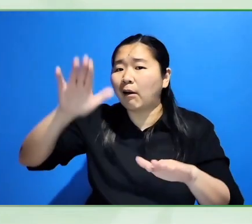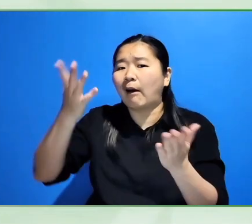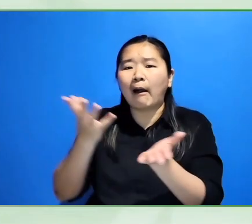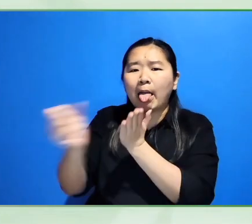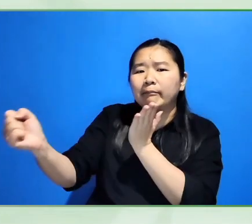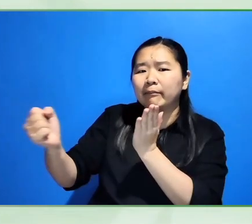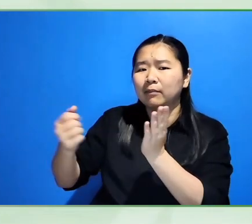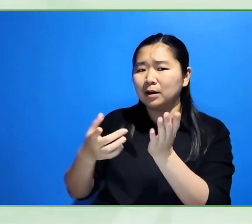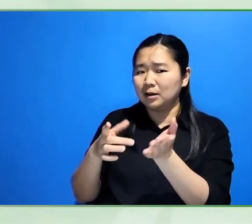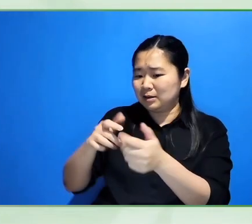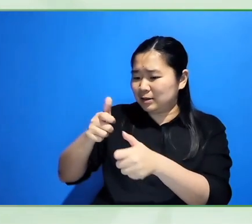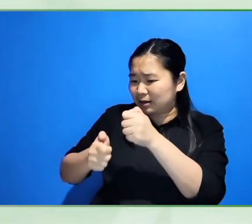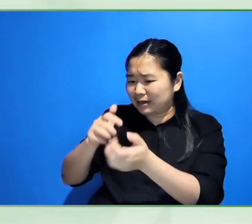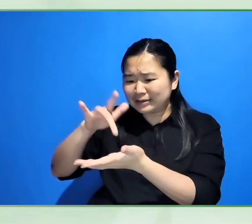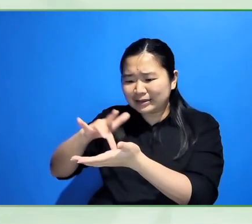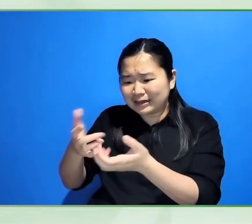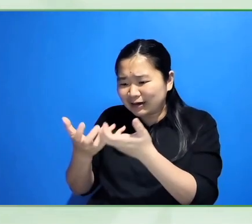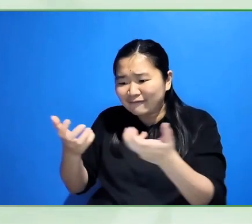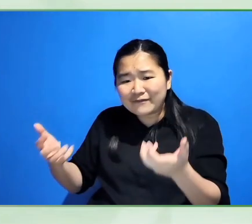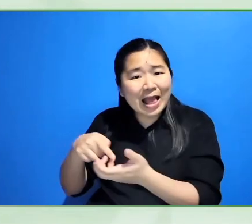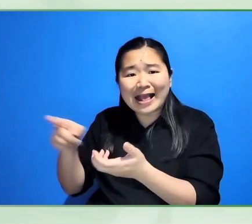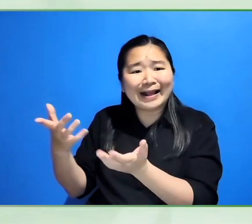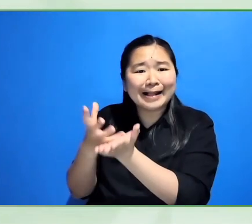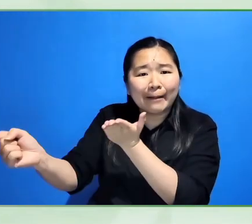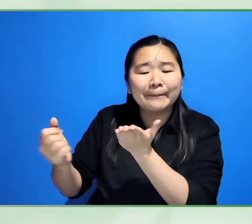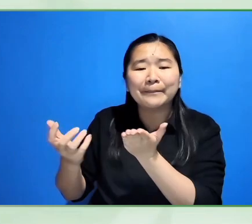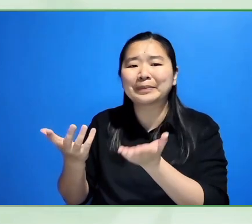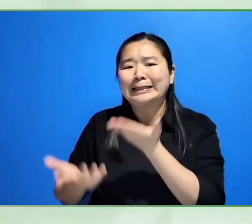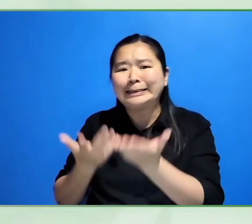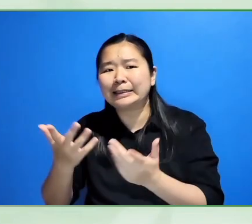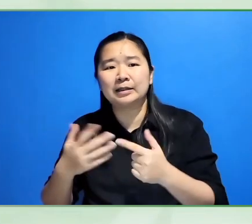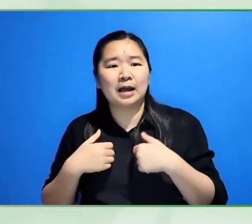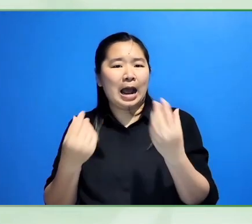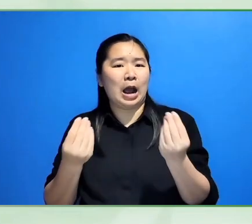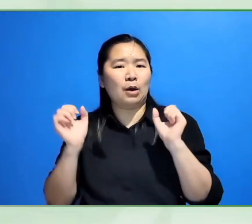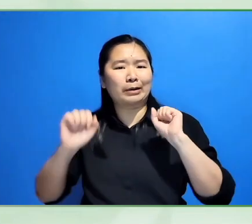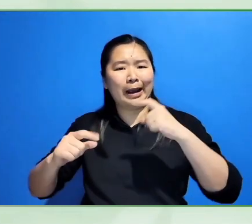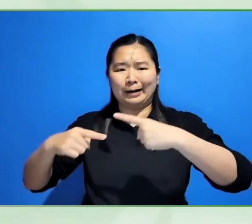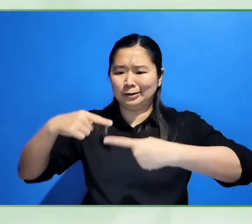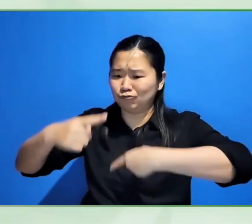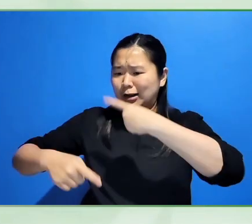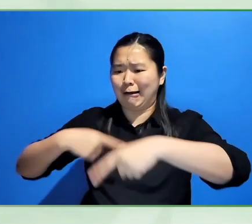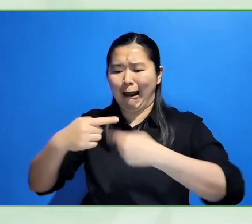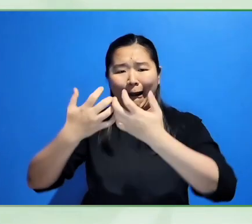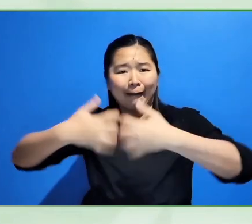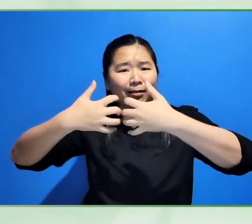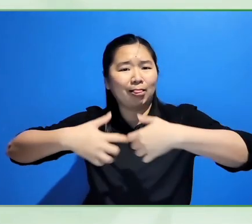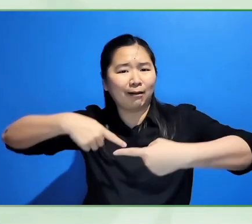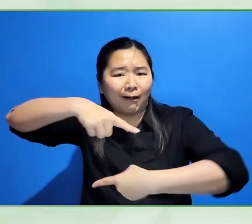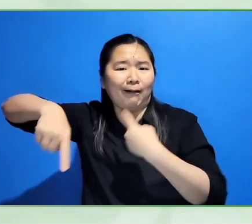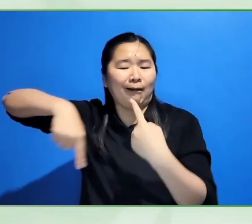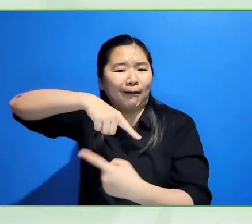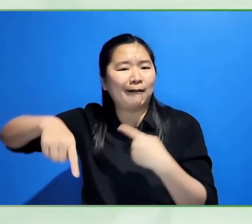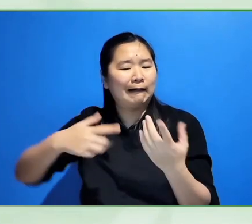the modular components, and before we even think about sending them over to any partner, we have a number